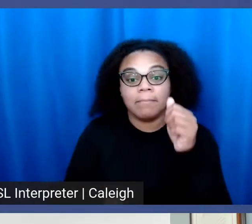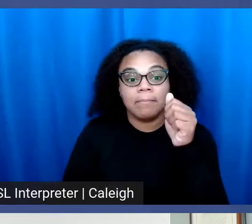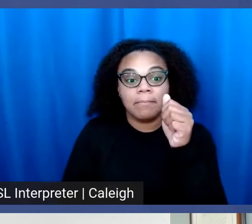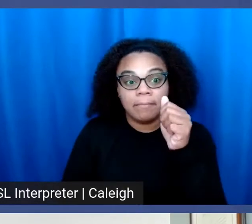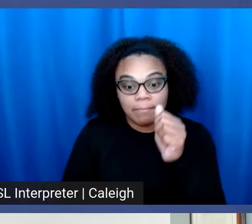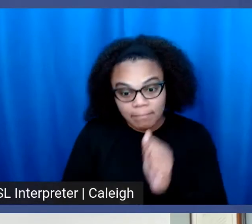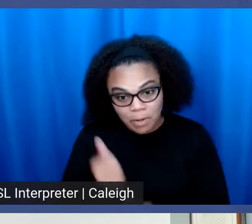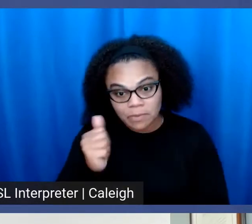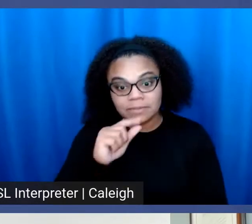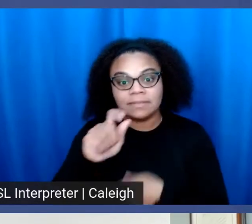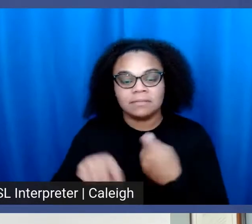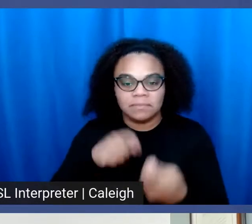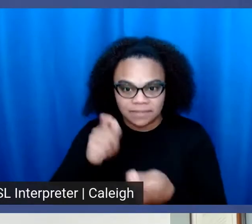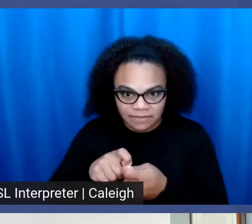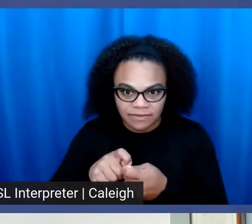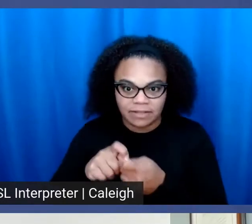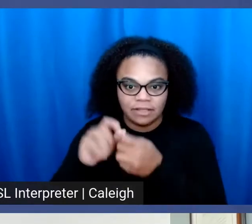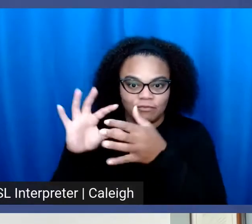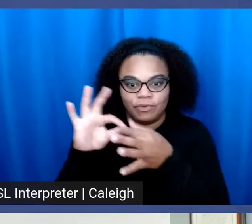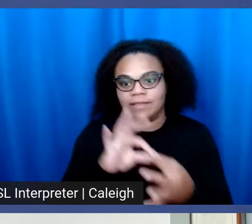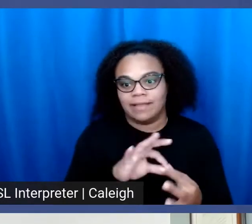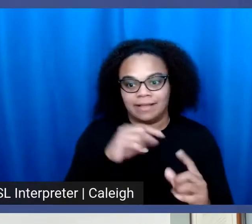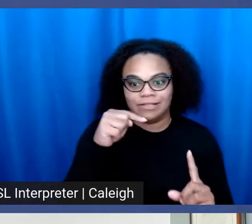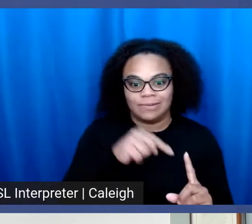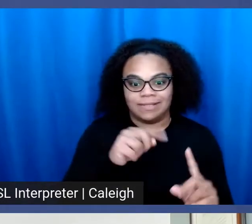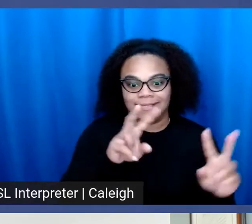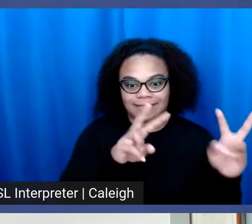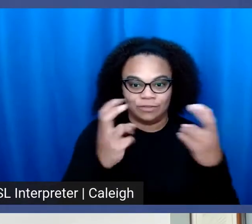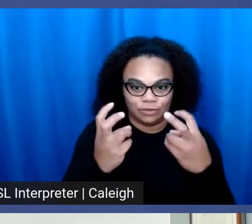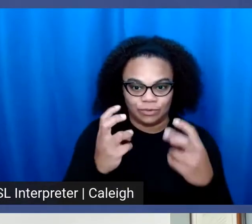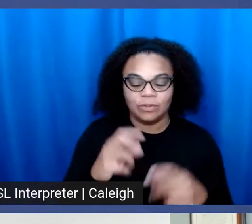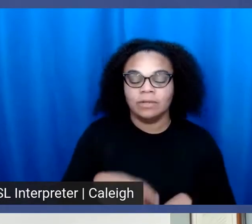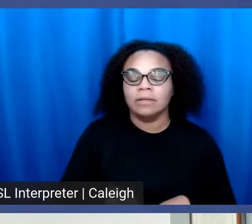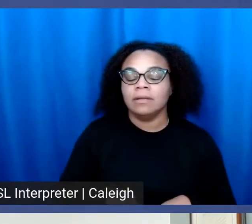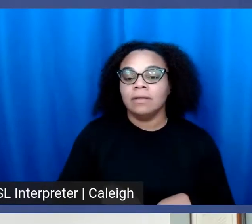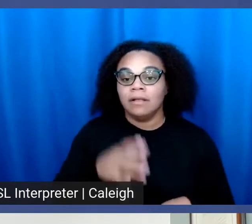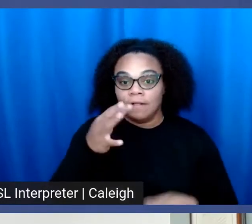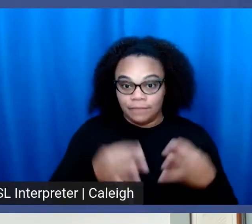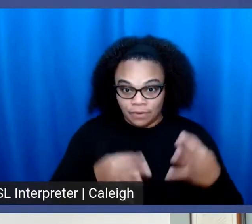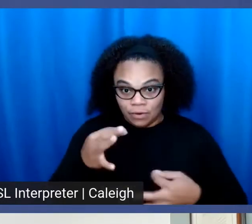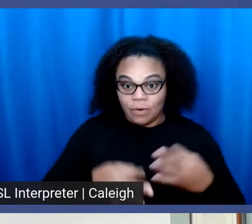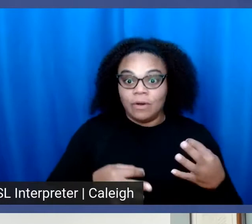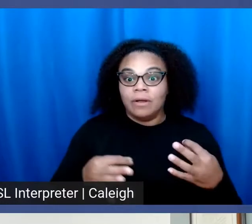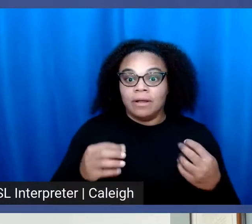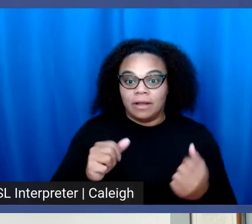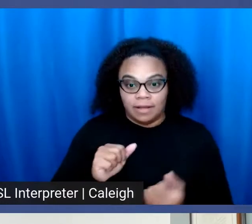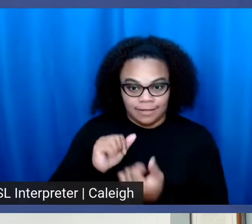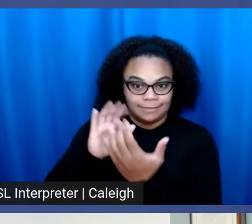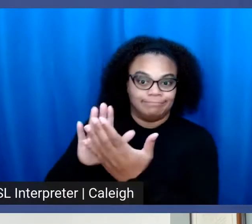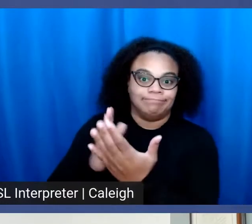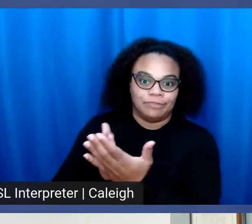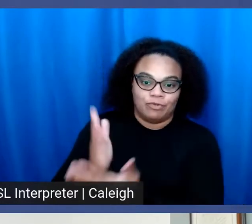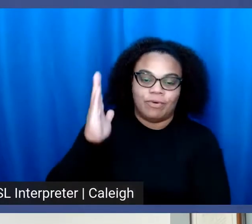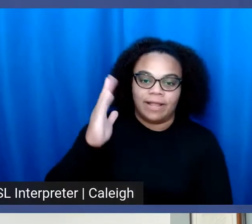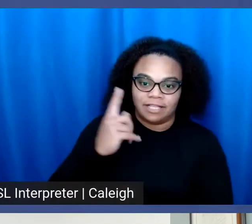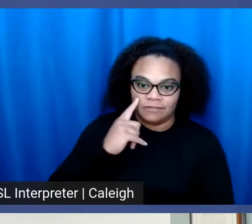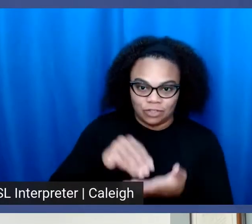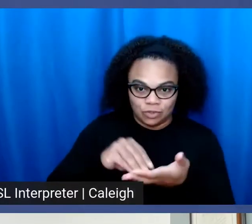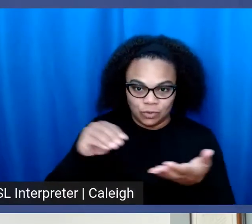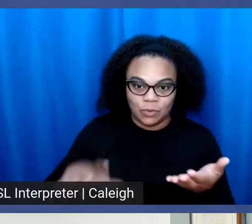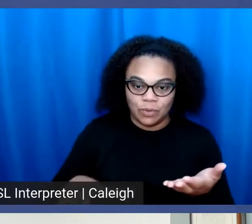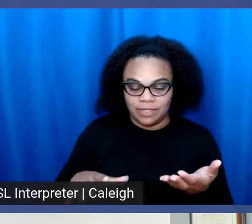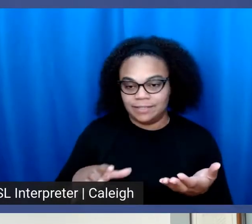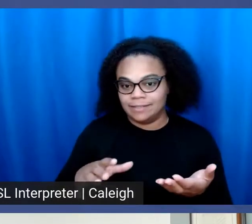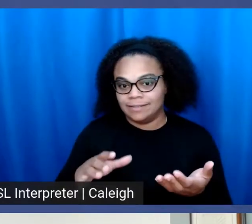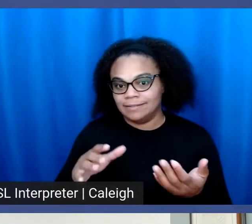particularly deals with this issue, where the court most directly addressed the rights of students and these kind of book bans